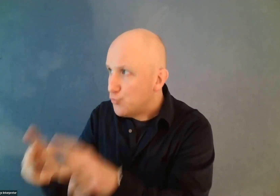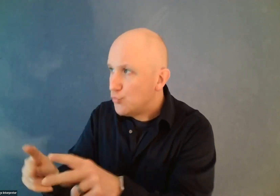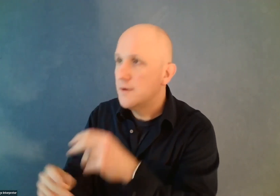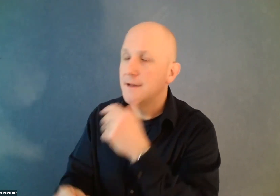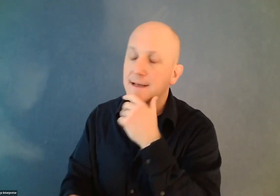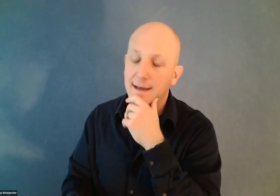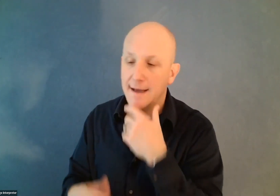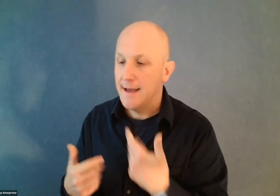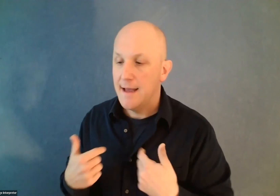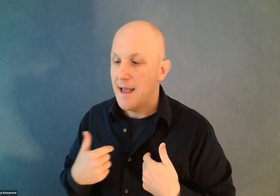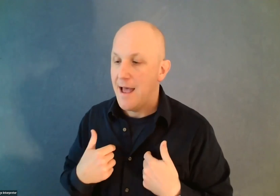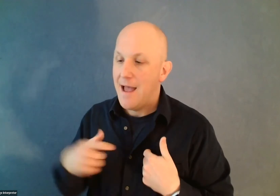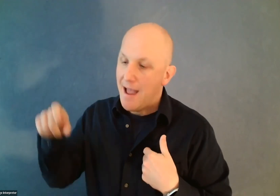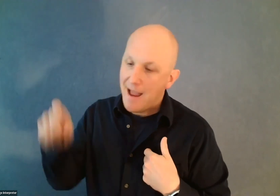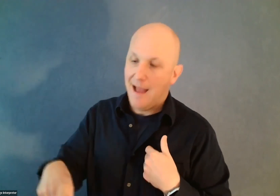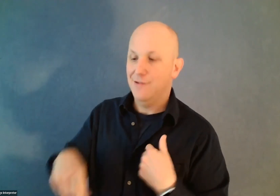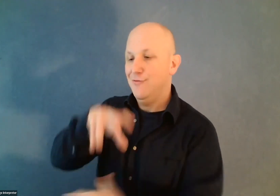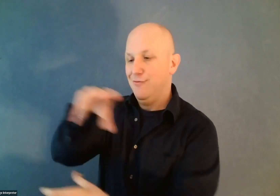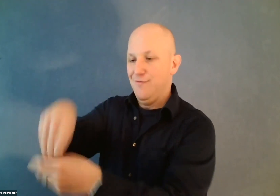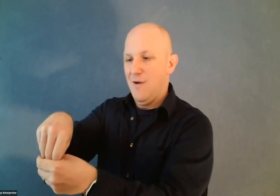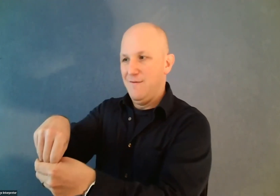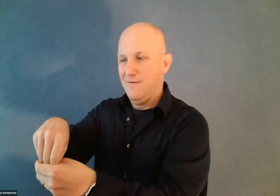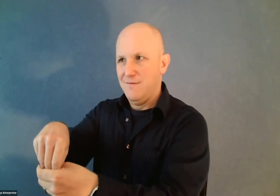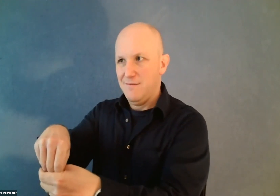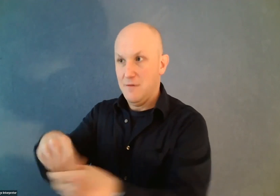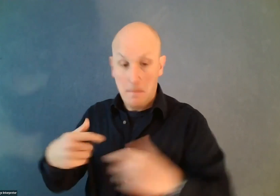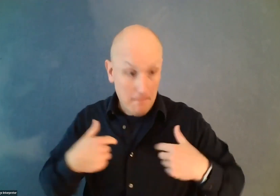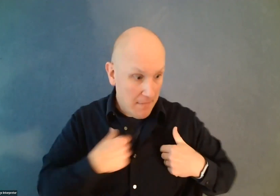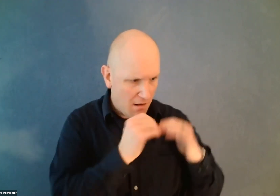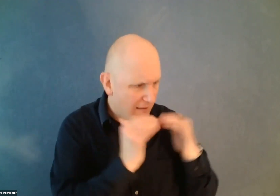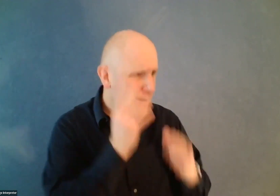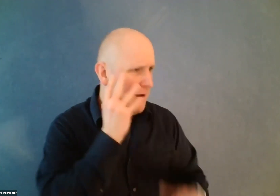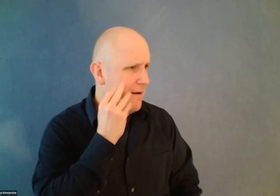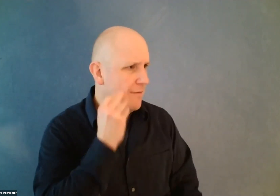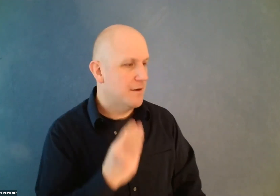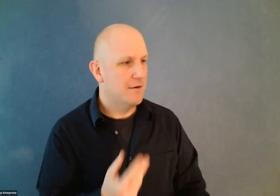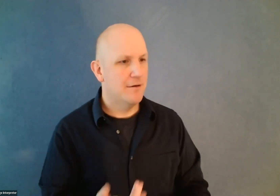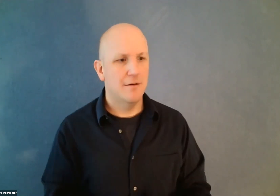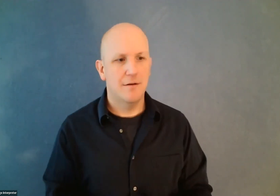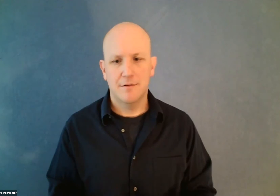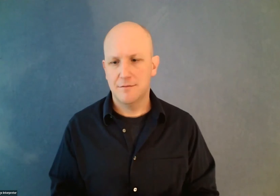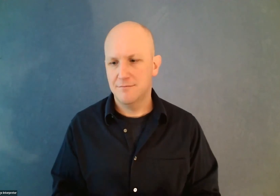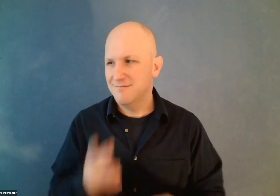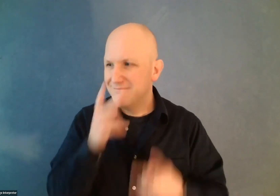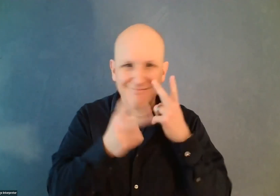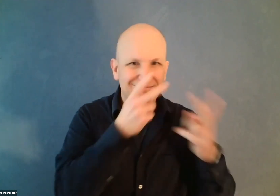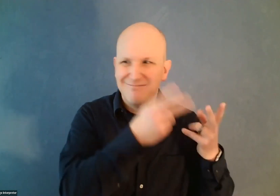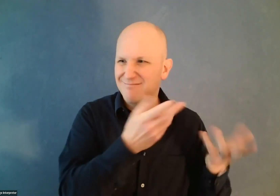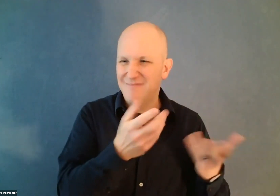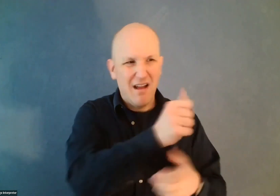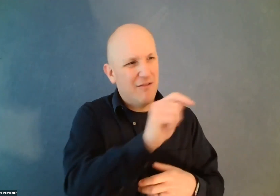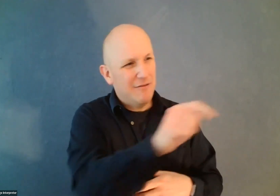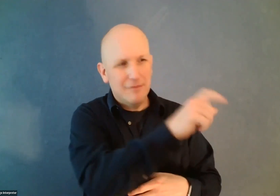I couldn't resist it, like, because we need like diversity in the field, and